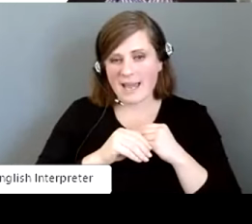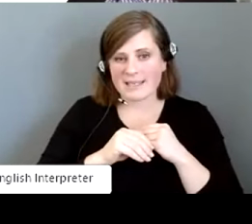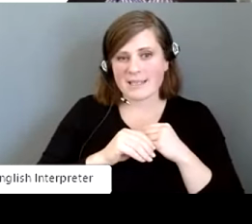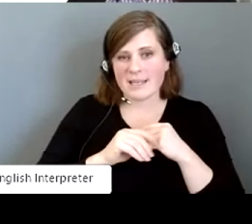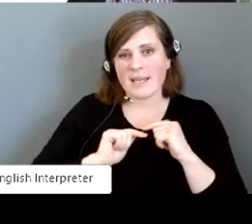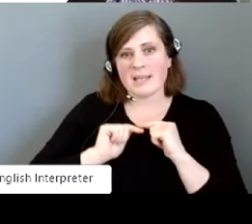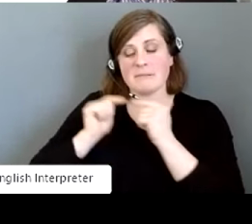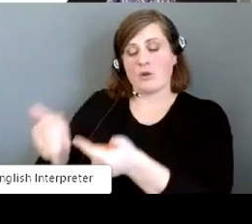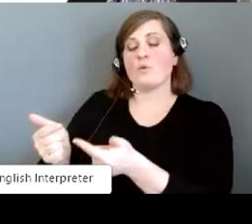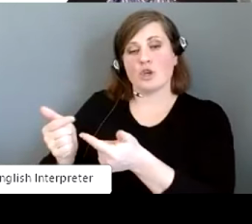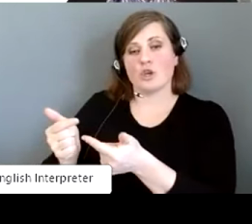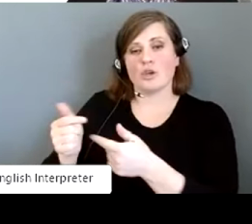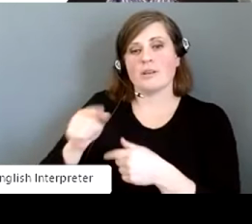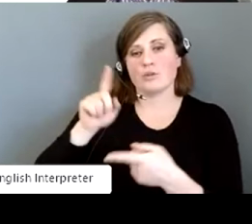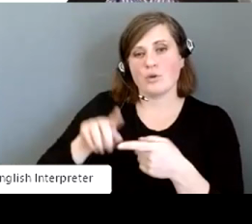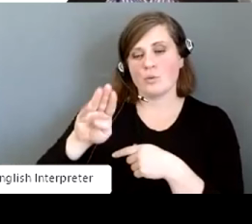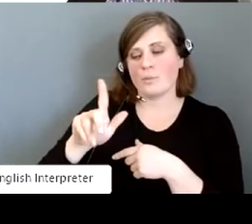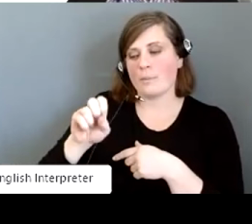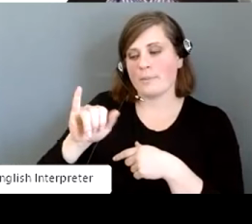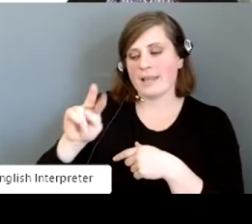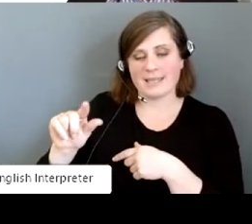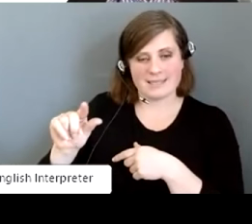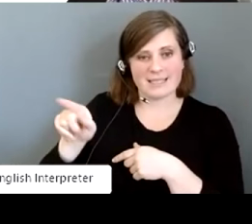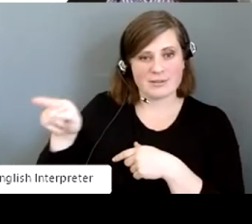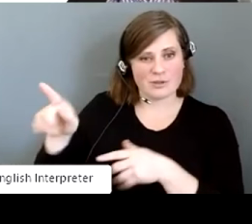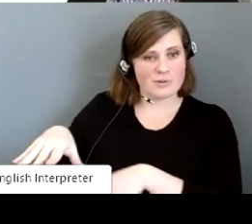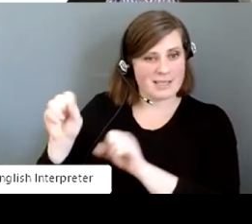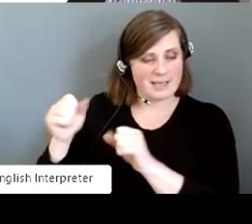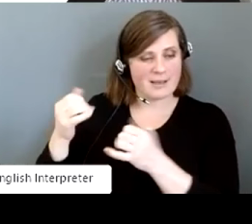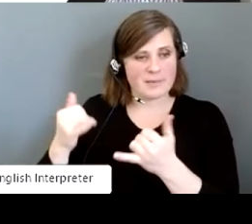to my friend, Blessing, to round it up for us. Thank you.